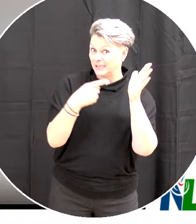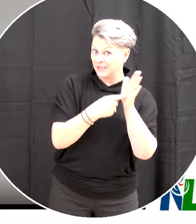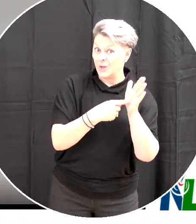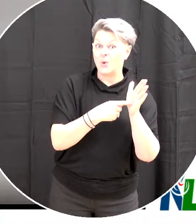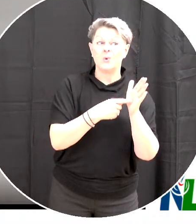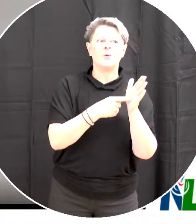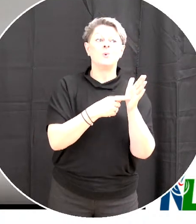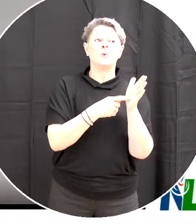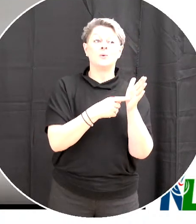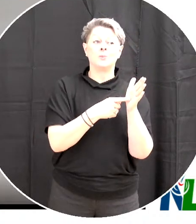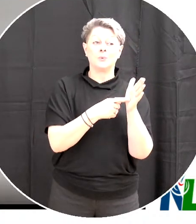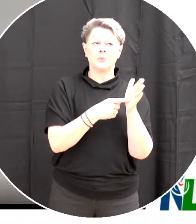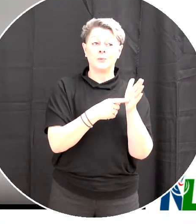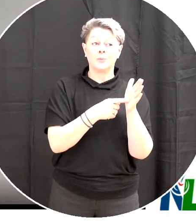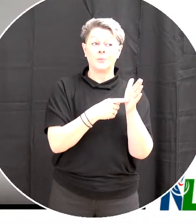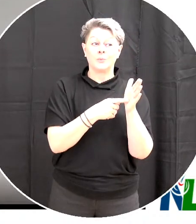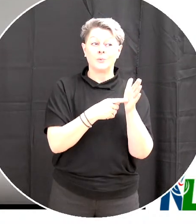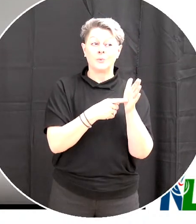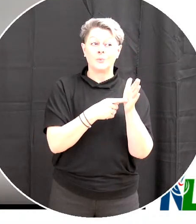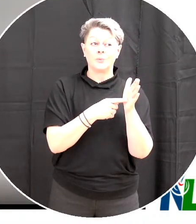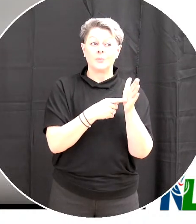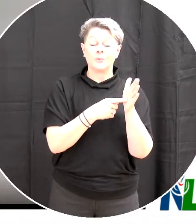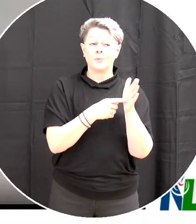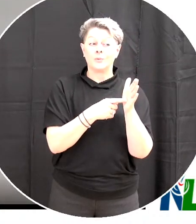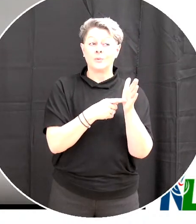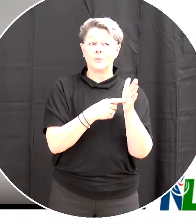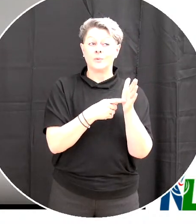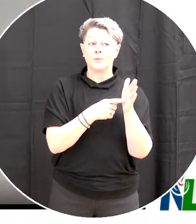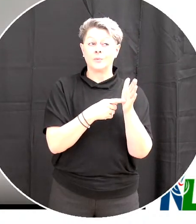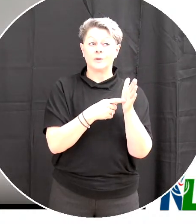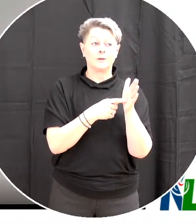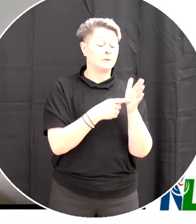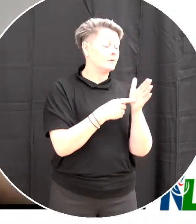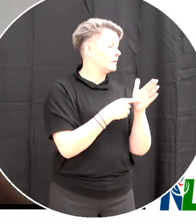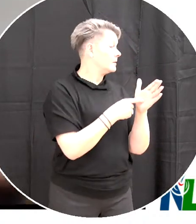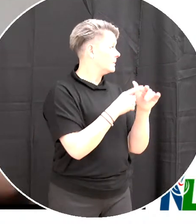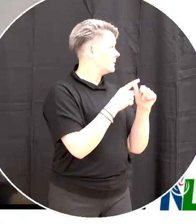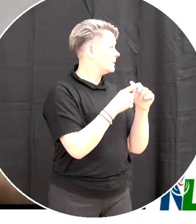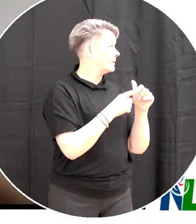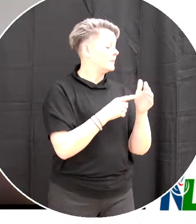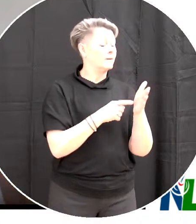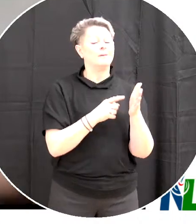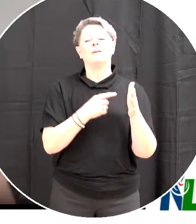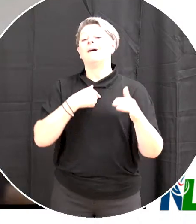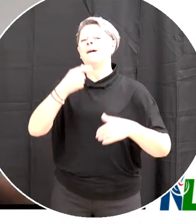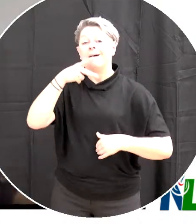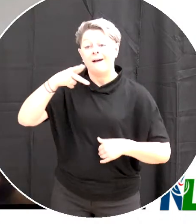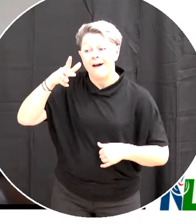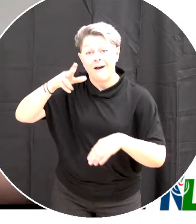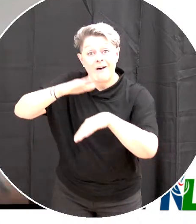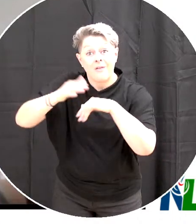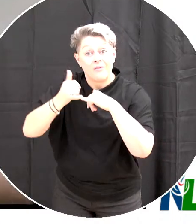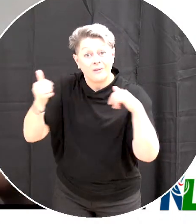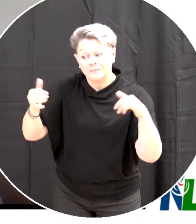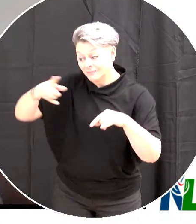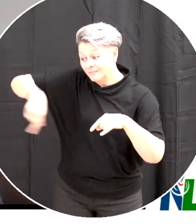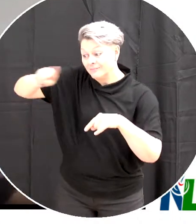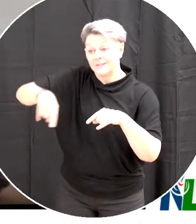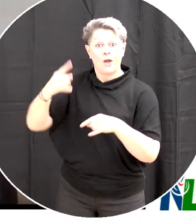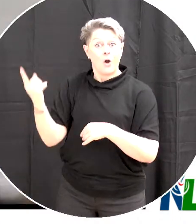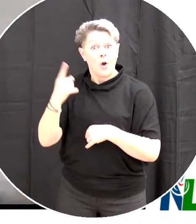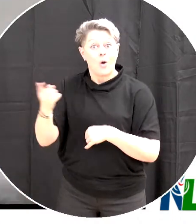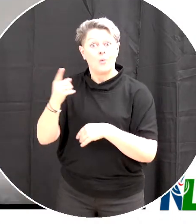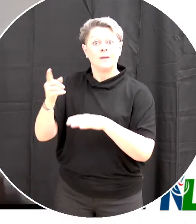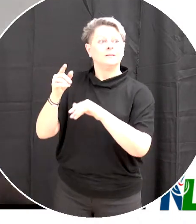in their amount of work when at home. So they very much, as before when we were in that pure online routine, like they were always